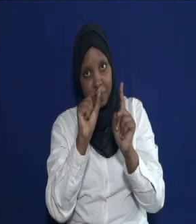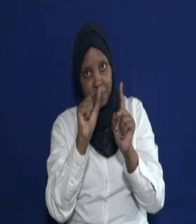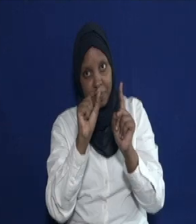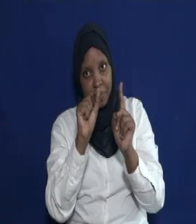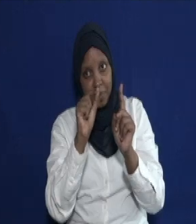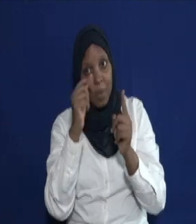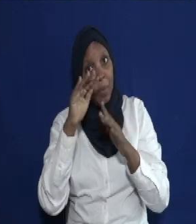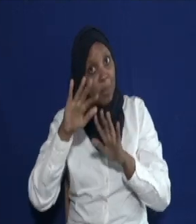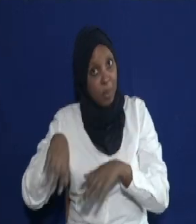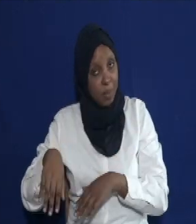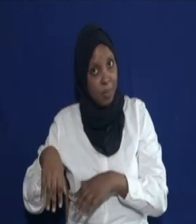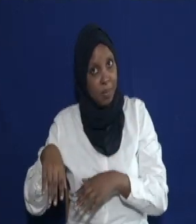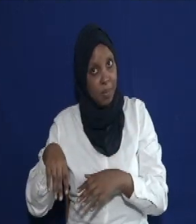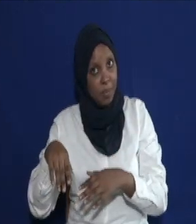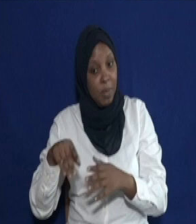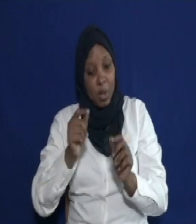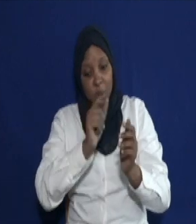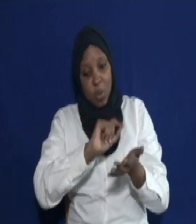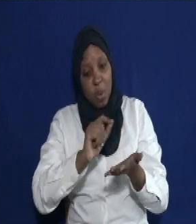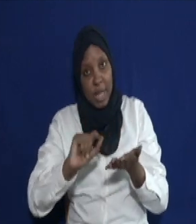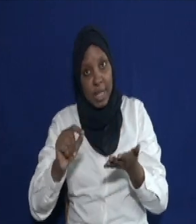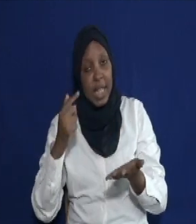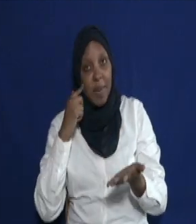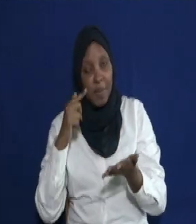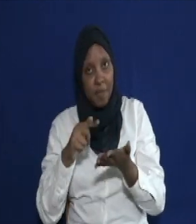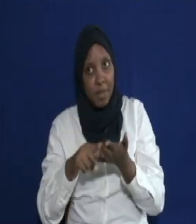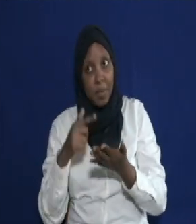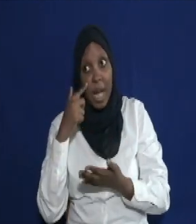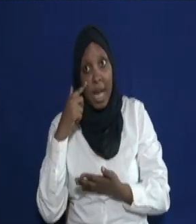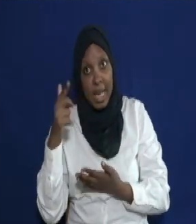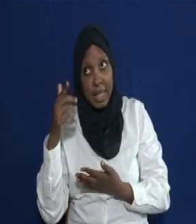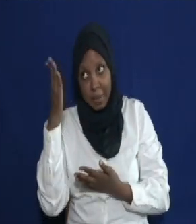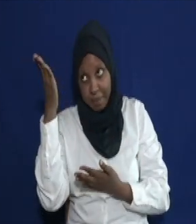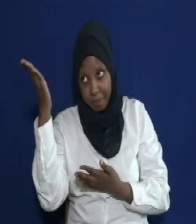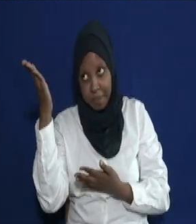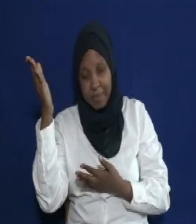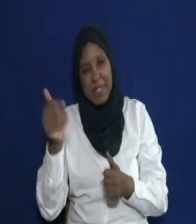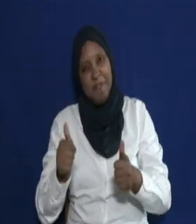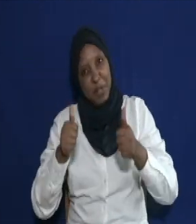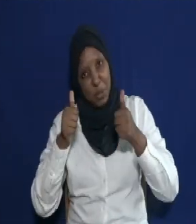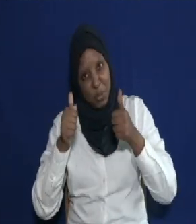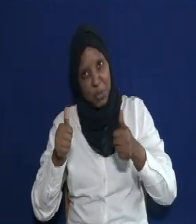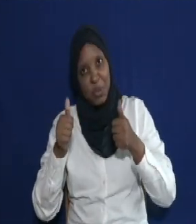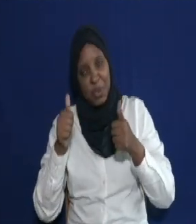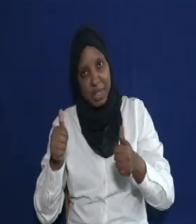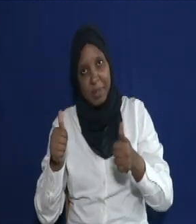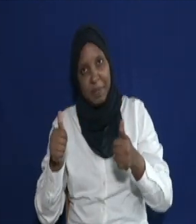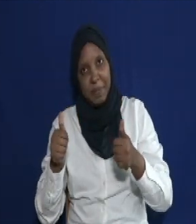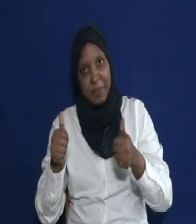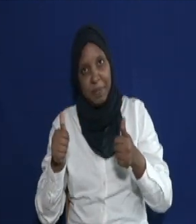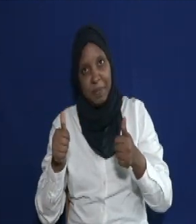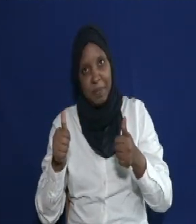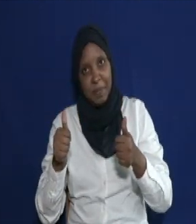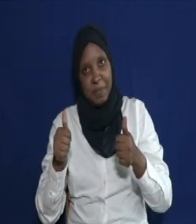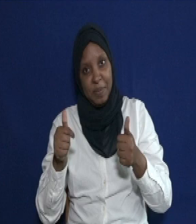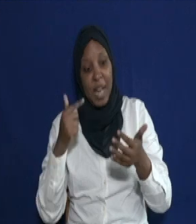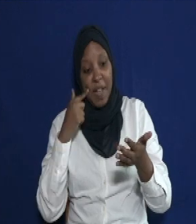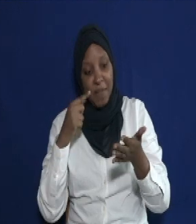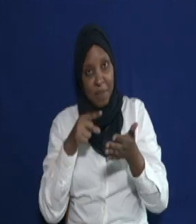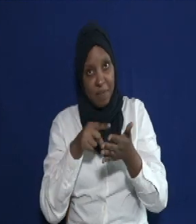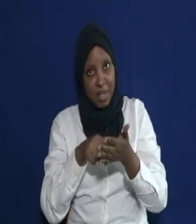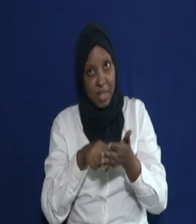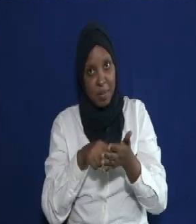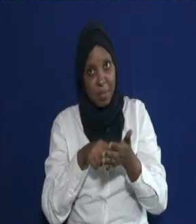Please let me remind you with the examples. Please watch and listen very carefully.